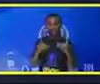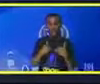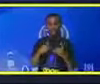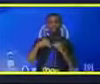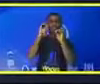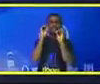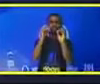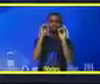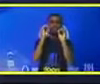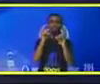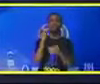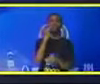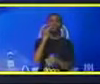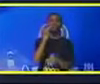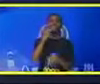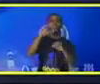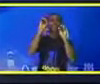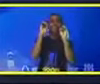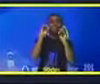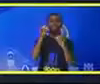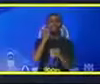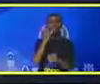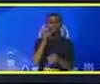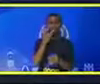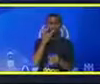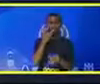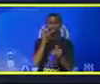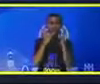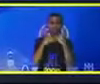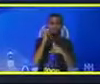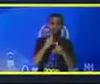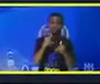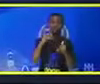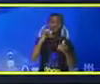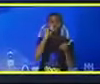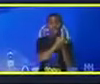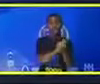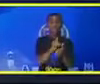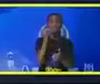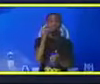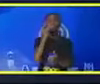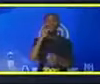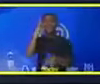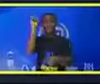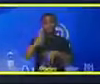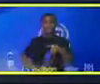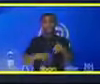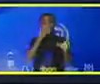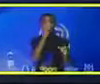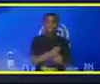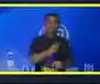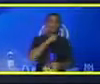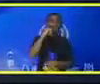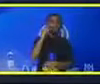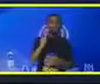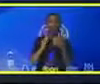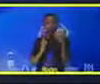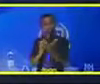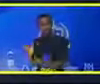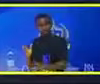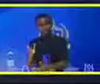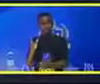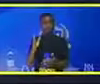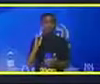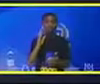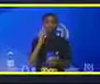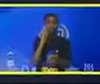wrongly. One of the wrongest teachings on favor is that it is unmerited. It is not accurate. There is a dimension of